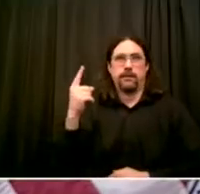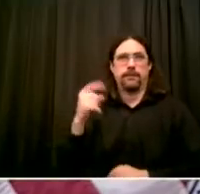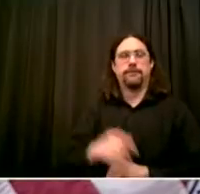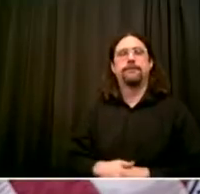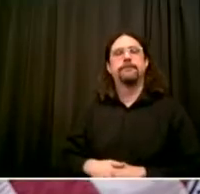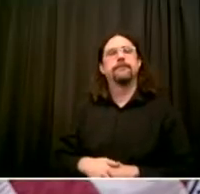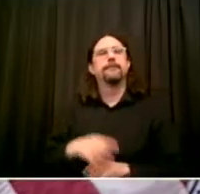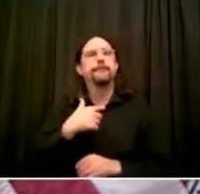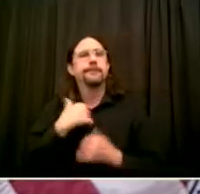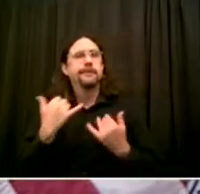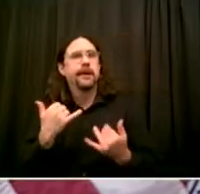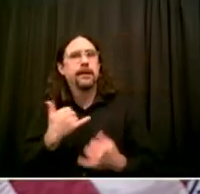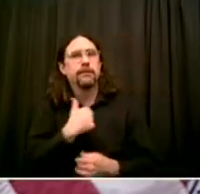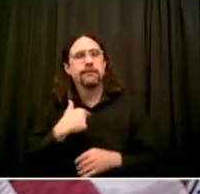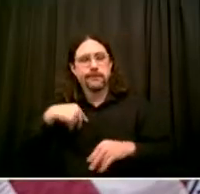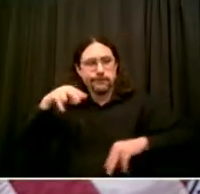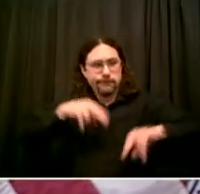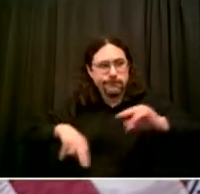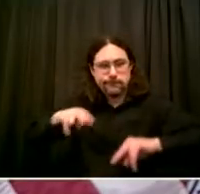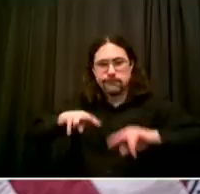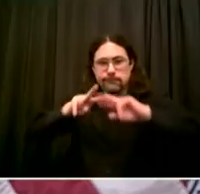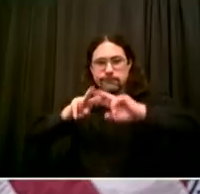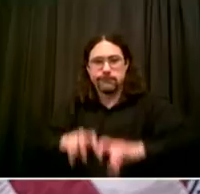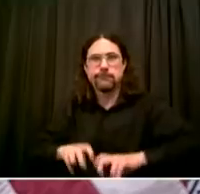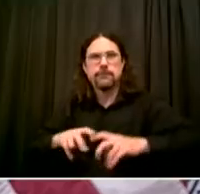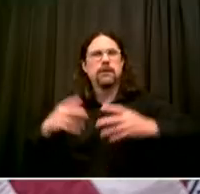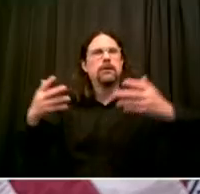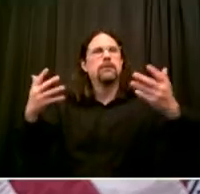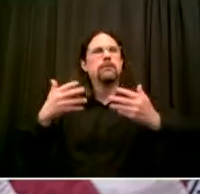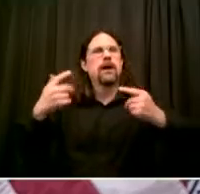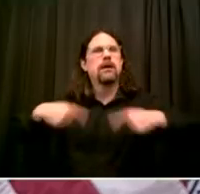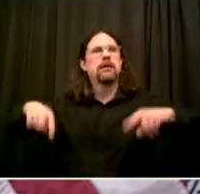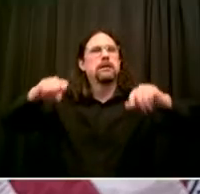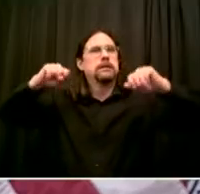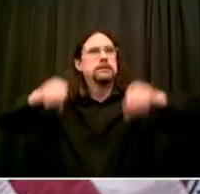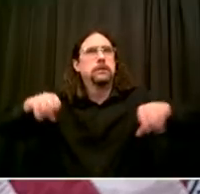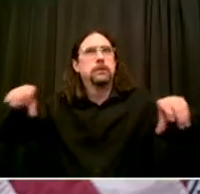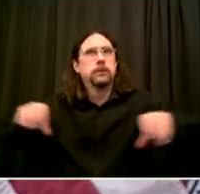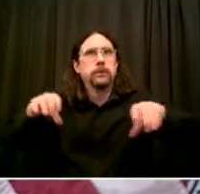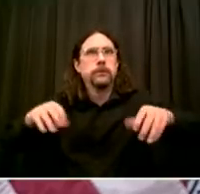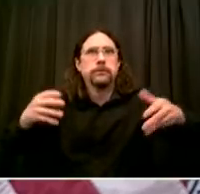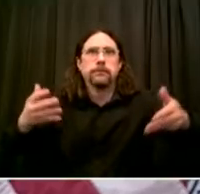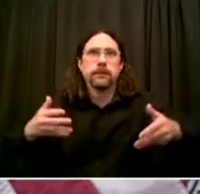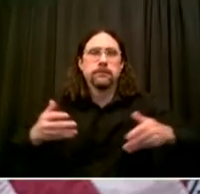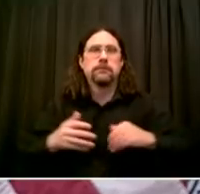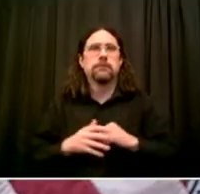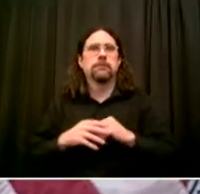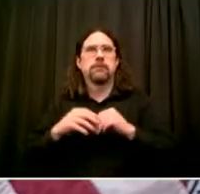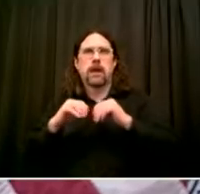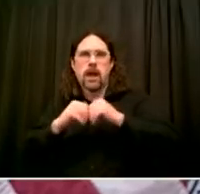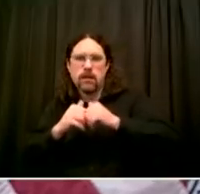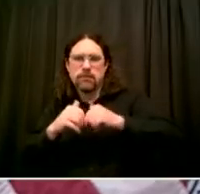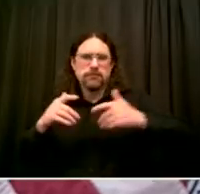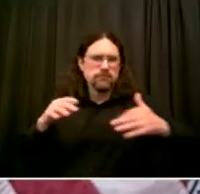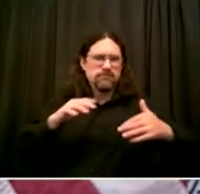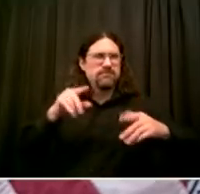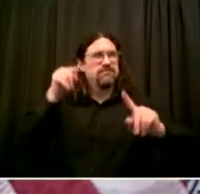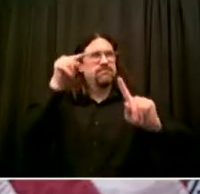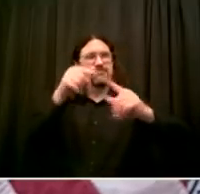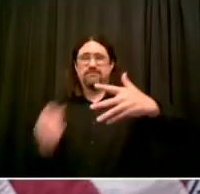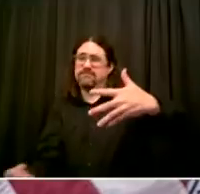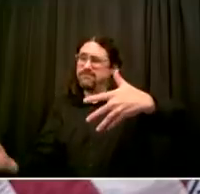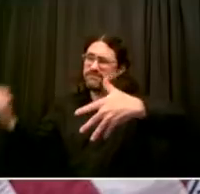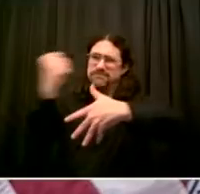respect the wonderful work that's been done in California and in San Francisco particularly. They do have a very different circumstance for many, many